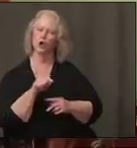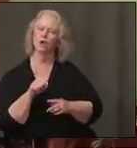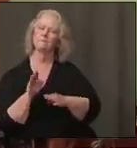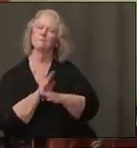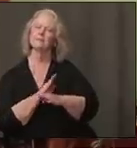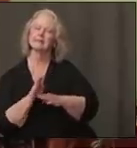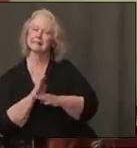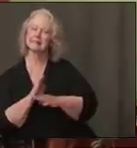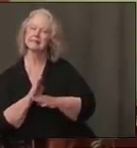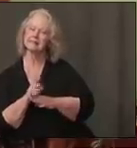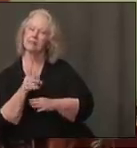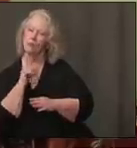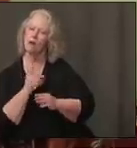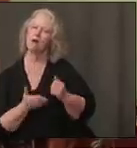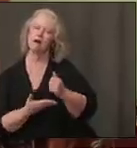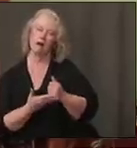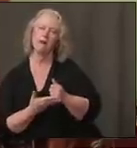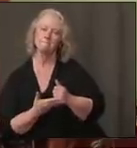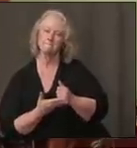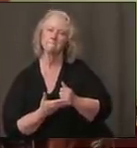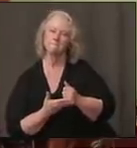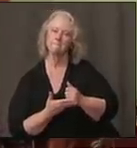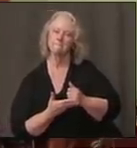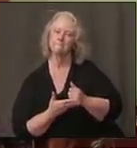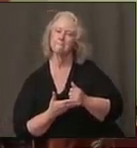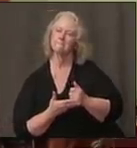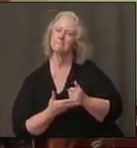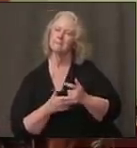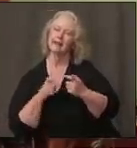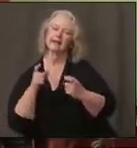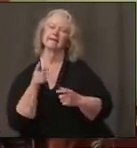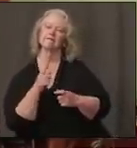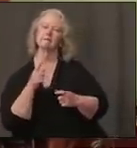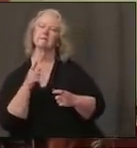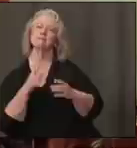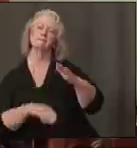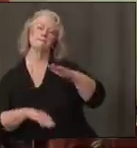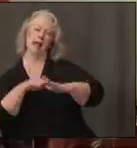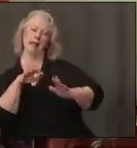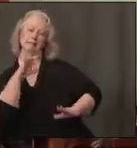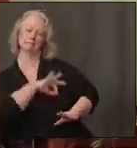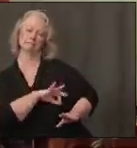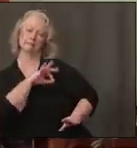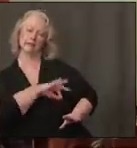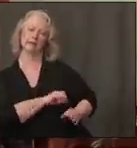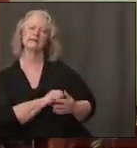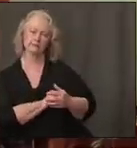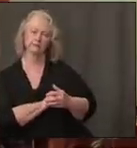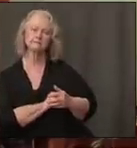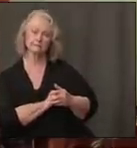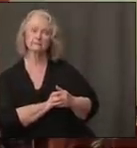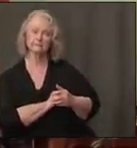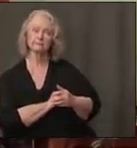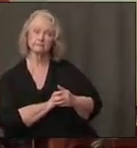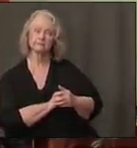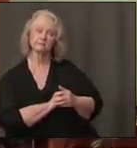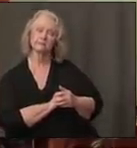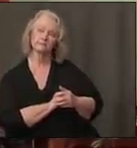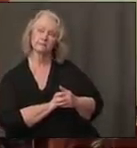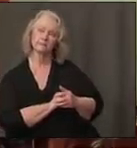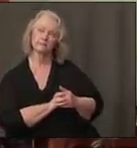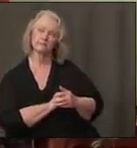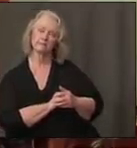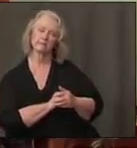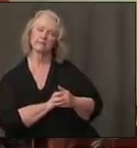businesses that match that, or where you can create an environment that matches that. You're